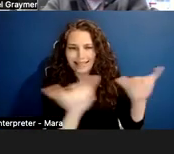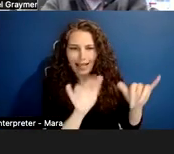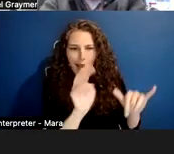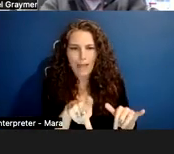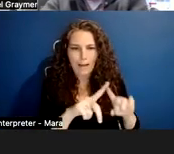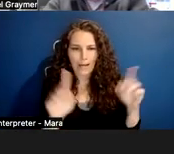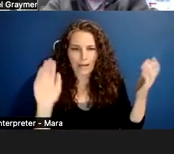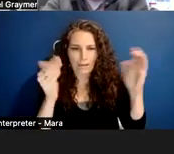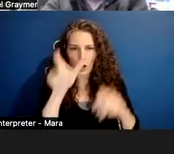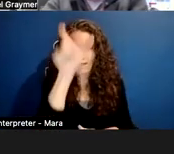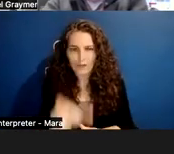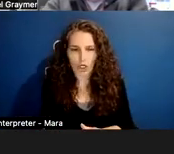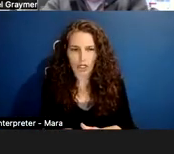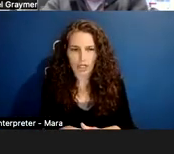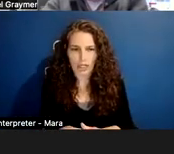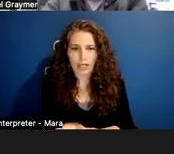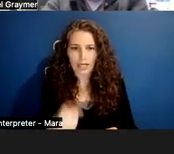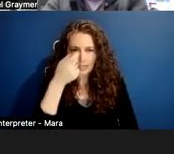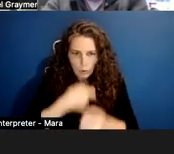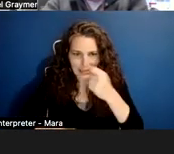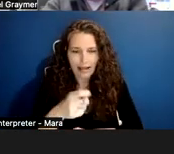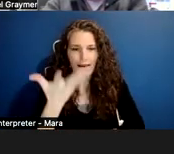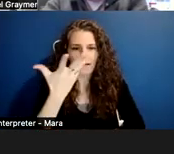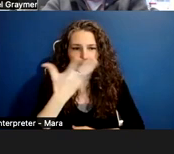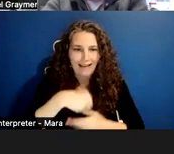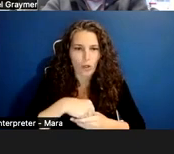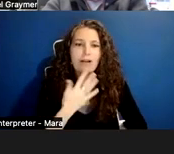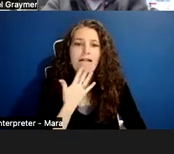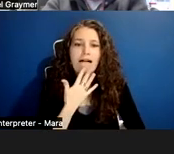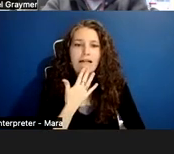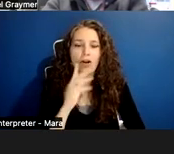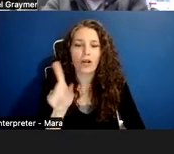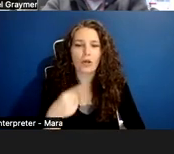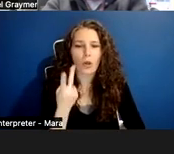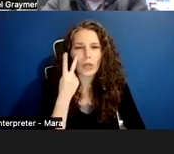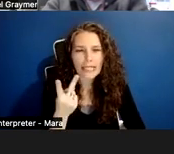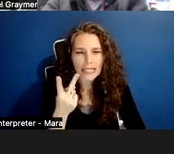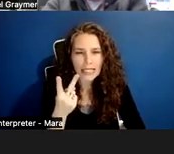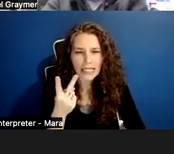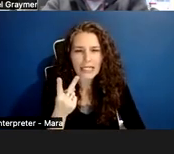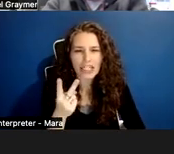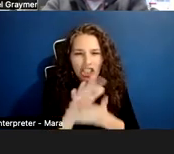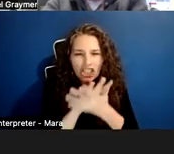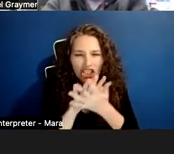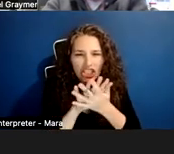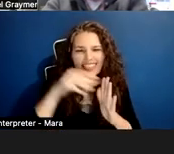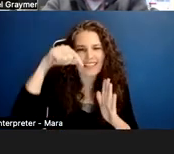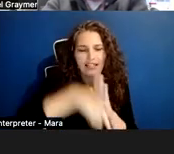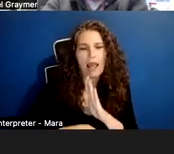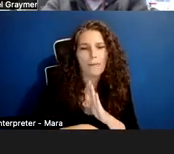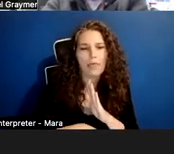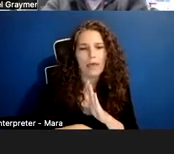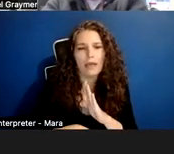now you can see, instead of color coding for depth, we just can see the depth. You can see that the main shock